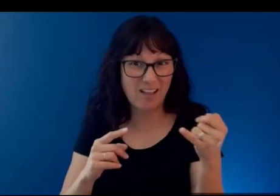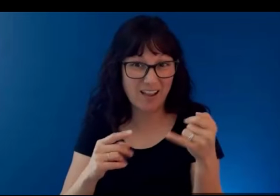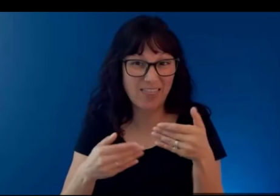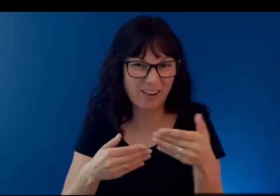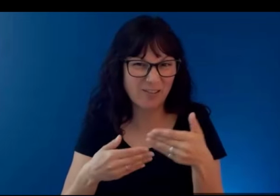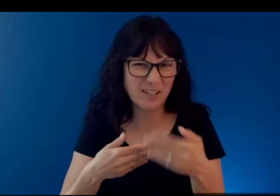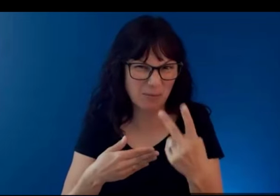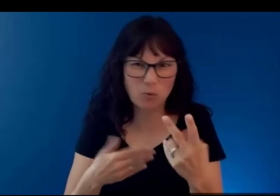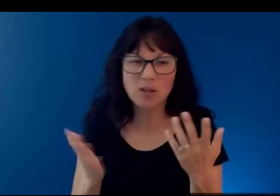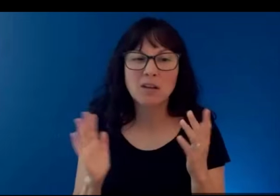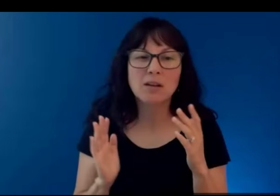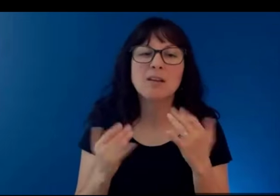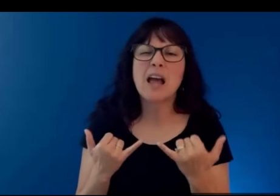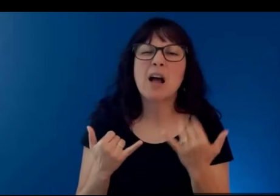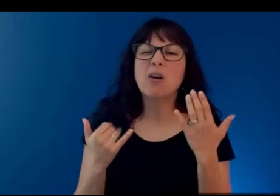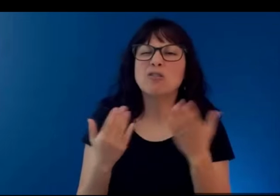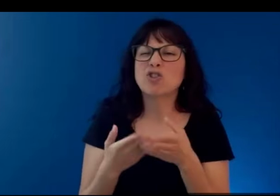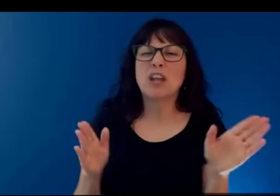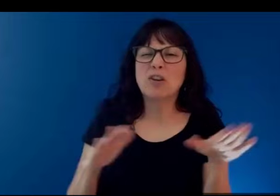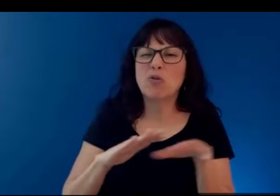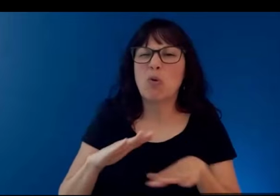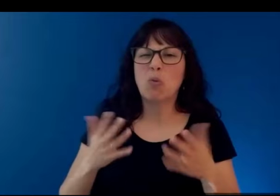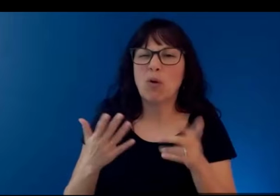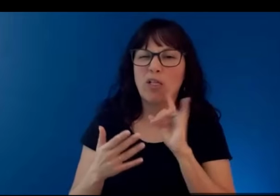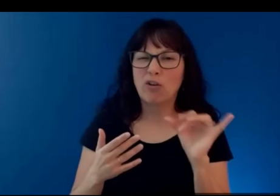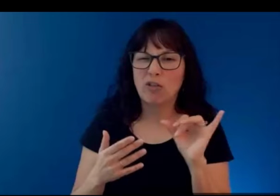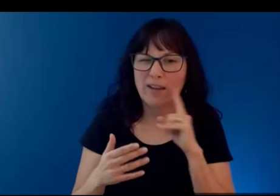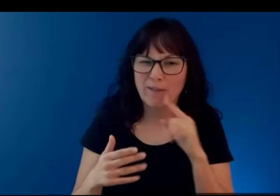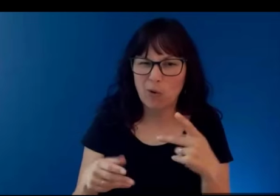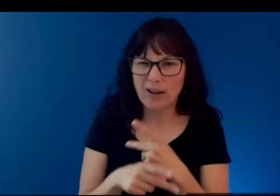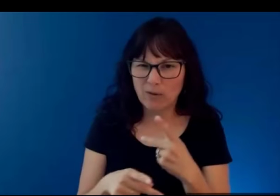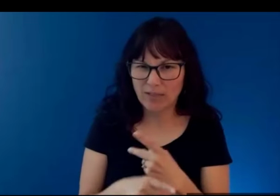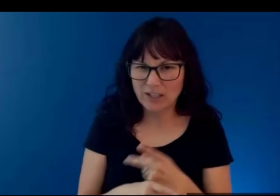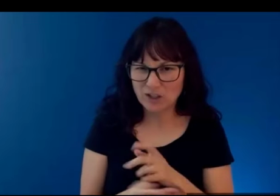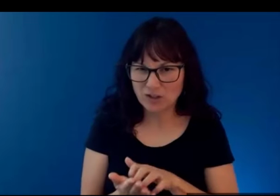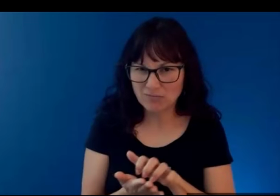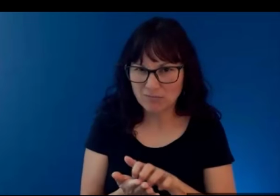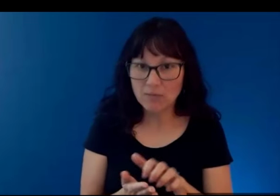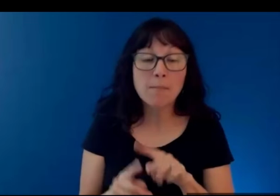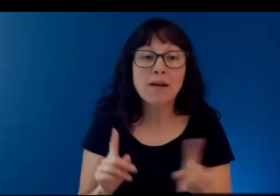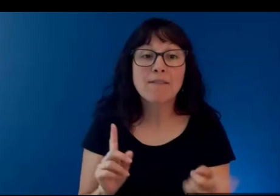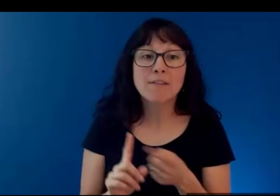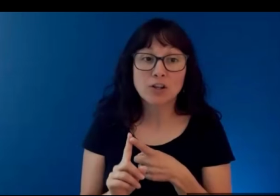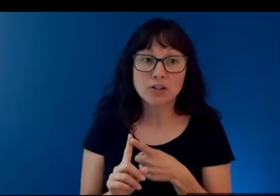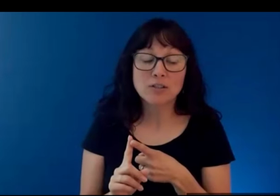So I'm just going to give you a general overview of what you're seeing in this calculation.